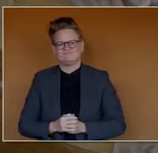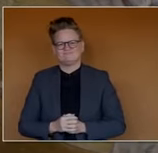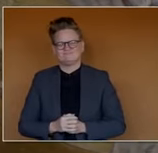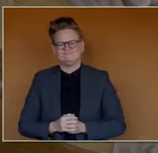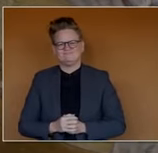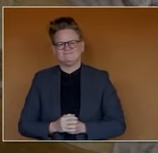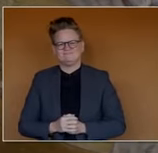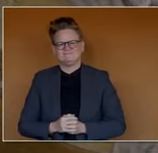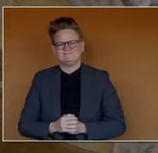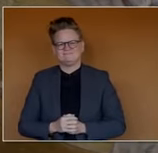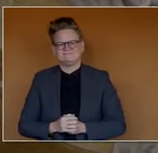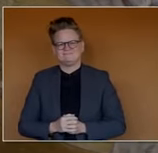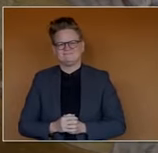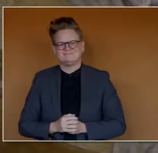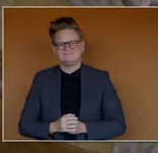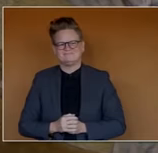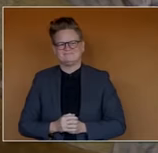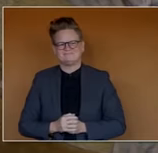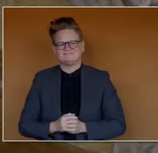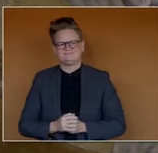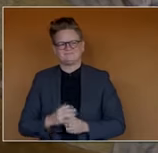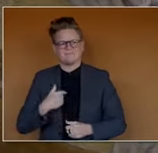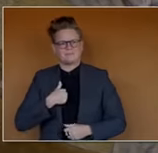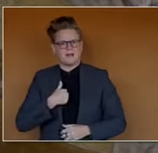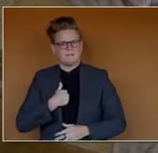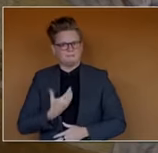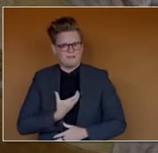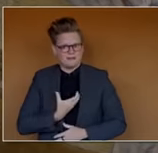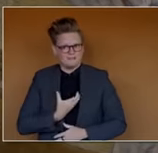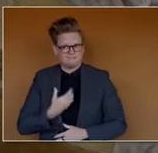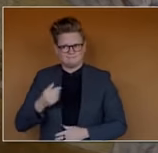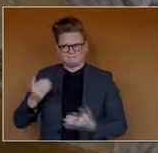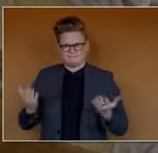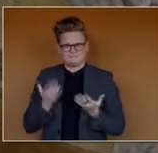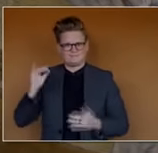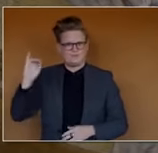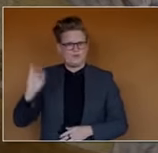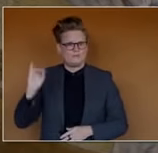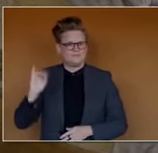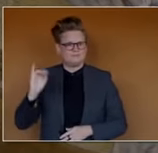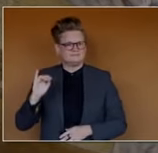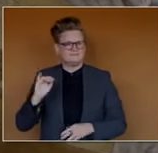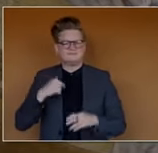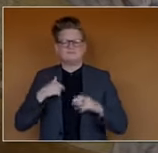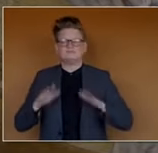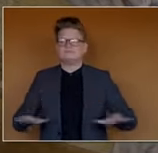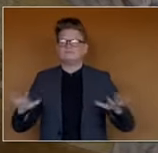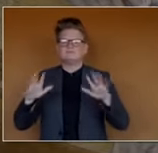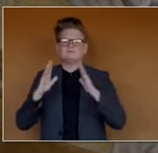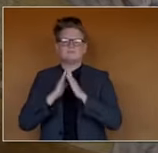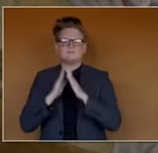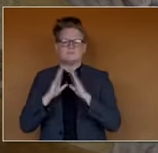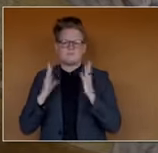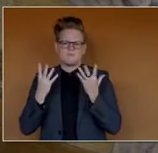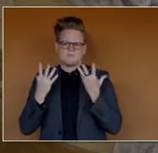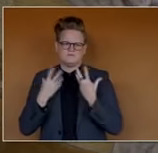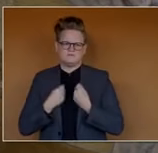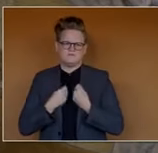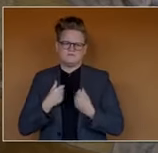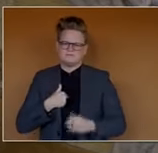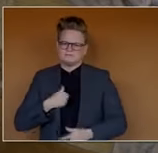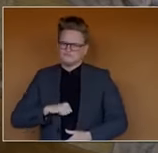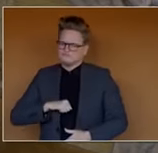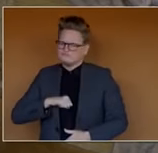California. I'm the mayor of Oakland, such a beautiful city. And very proud to be hosting our governor